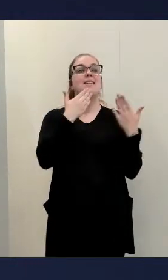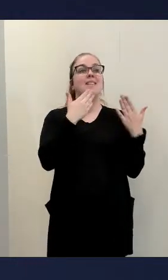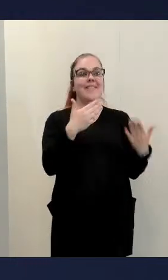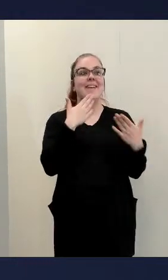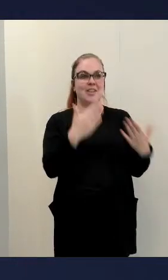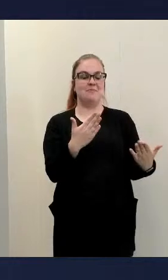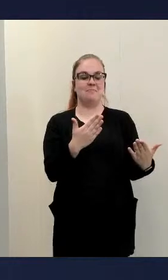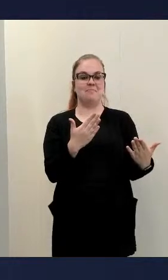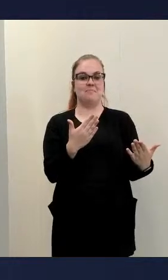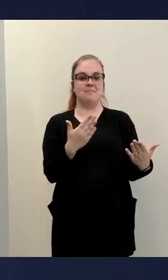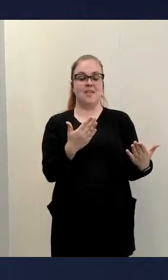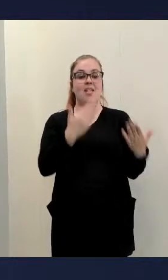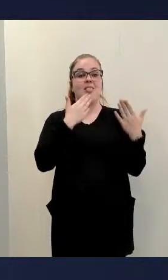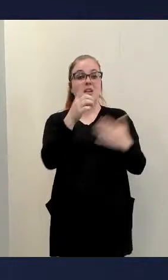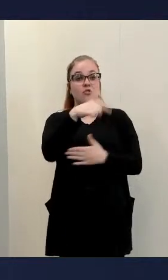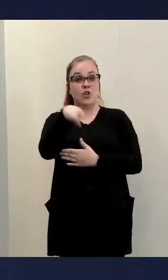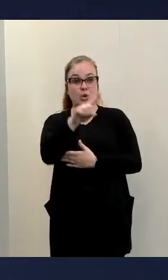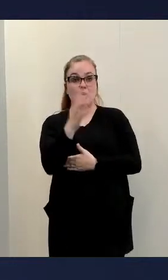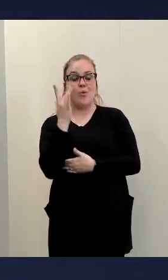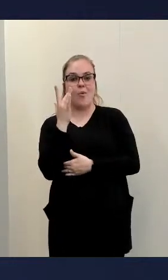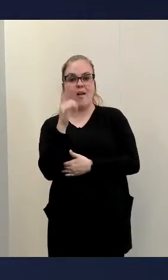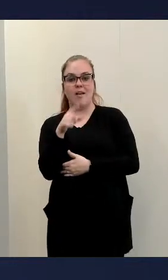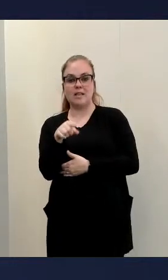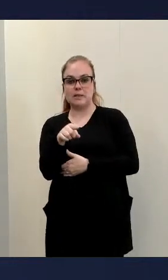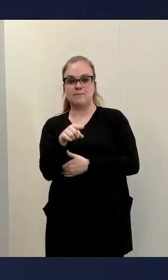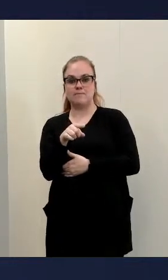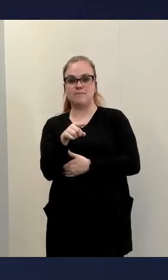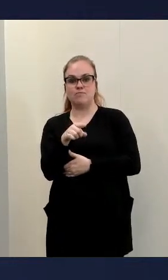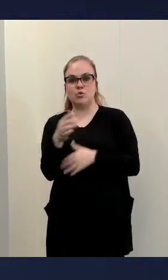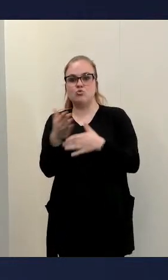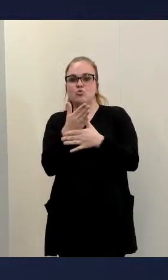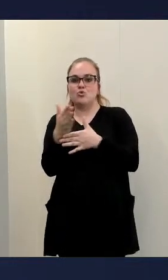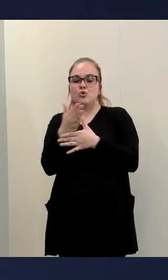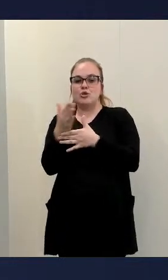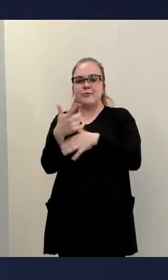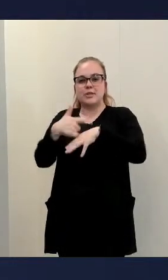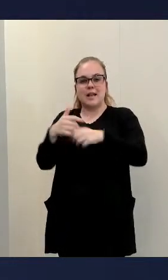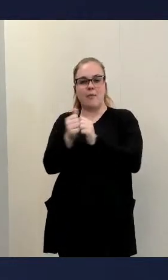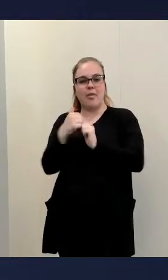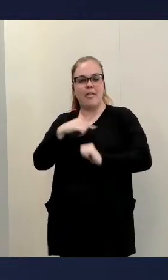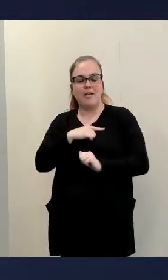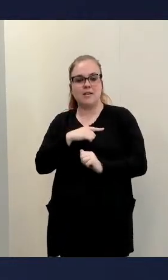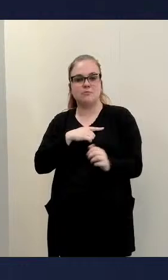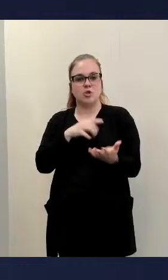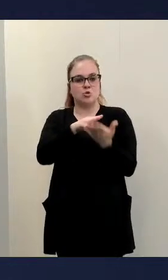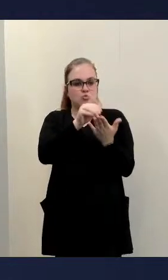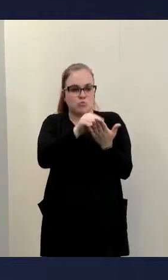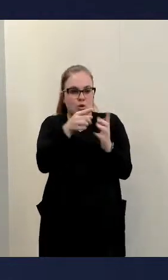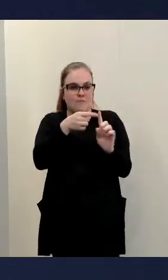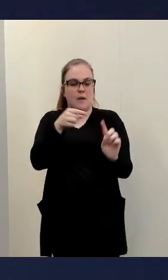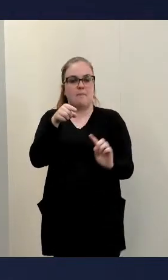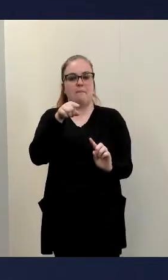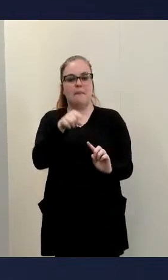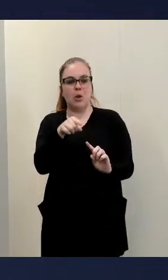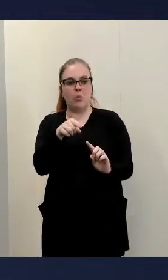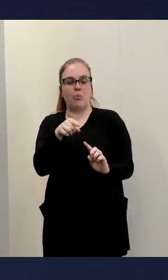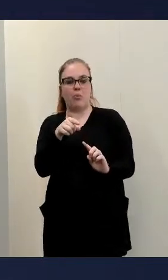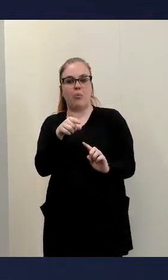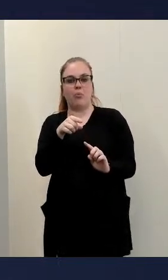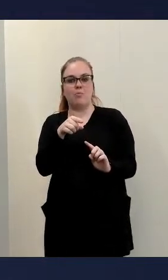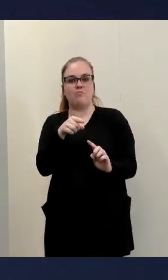you. Thank you to you for sharing this space and time with us to learn more about inequities in Erie